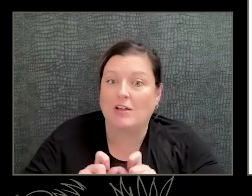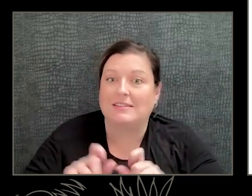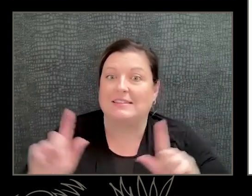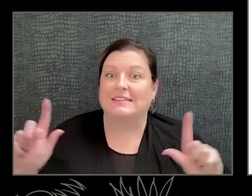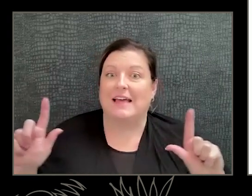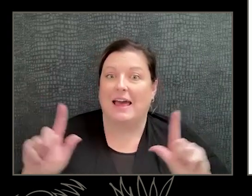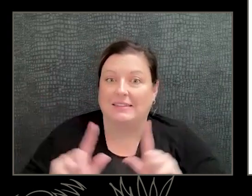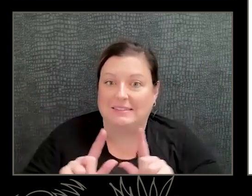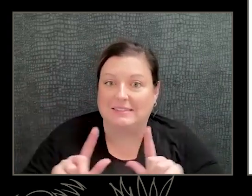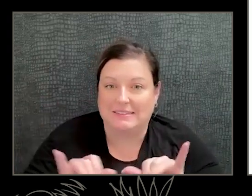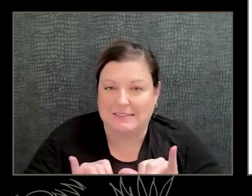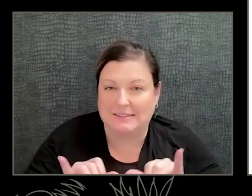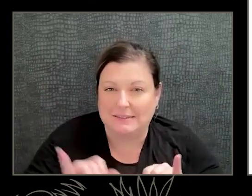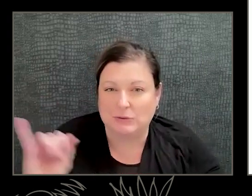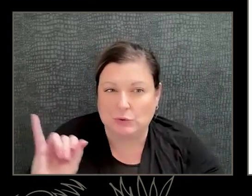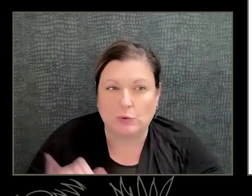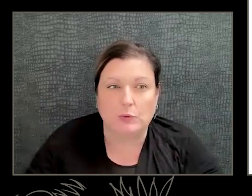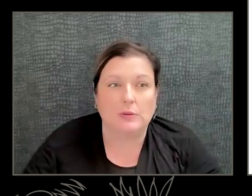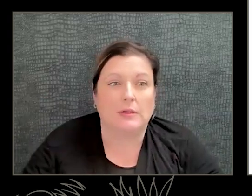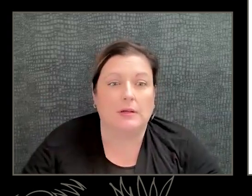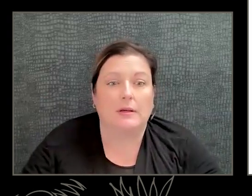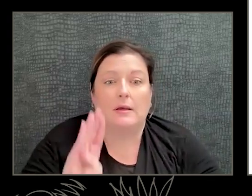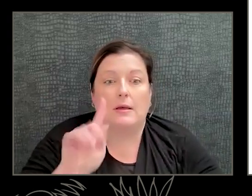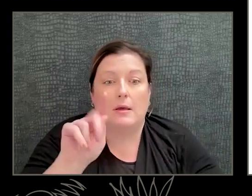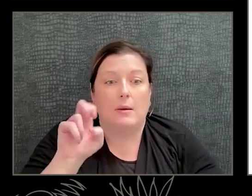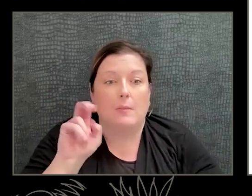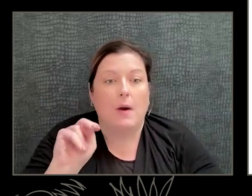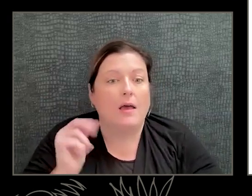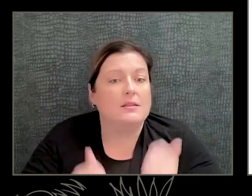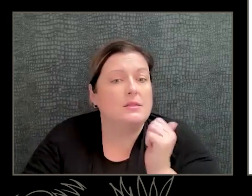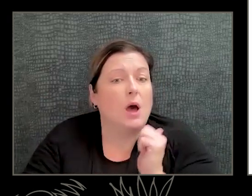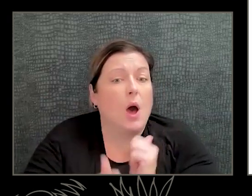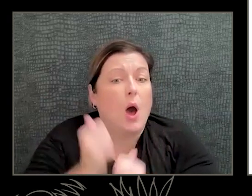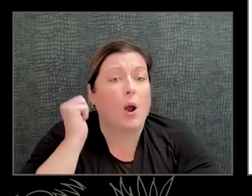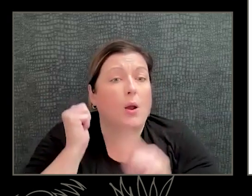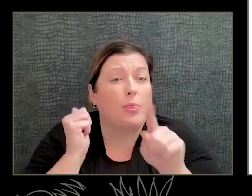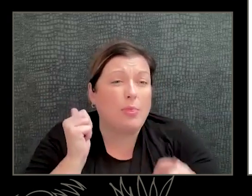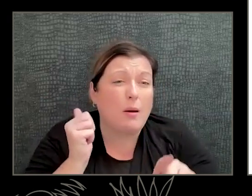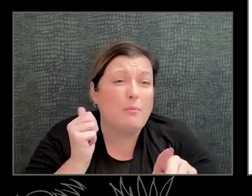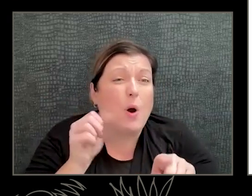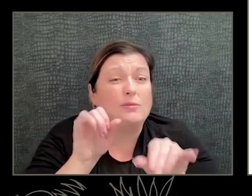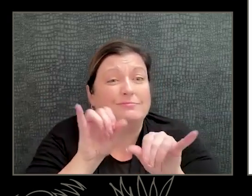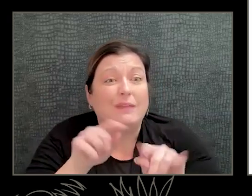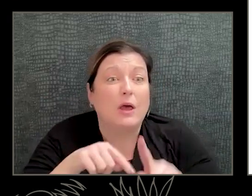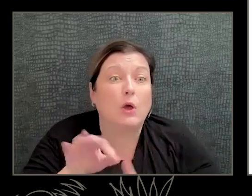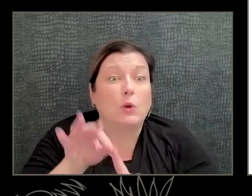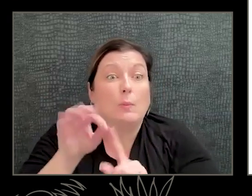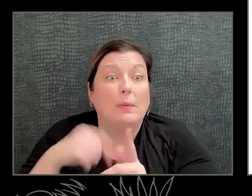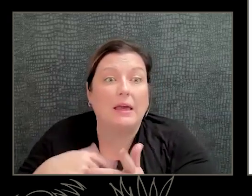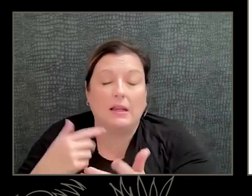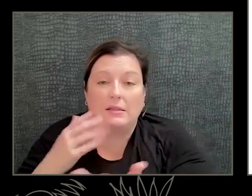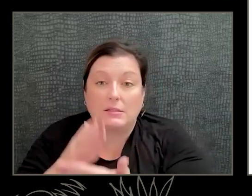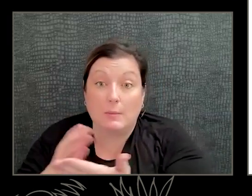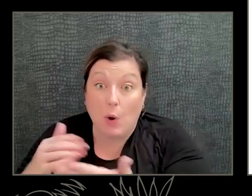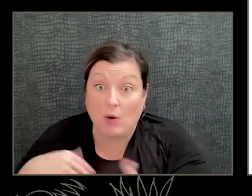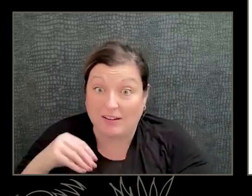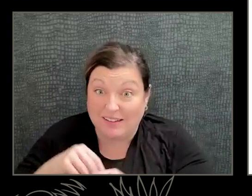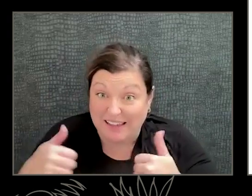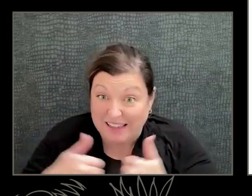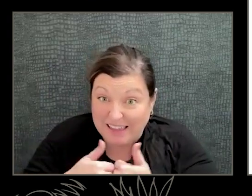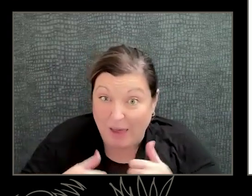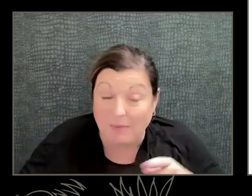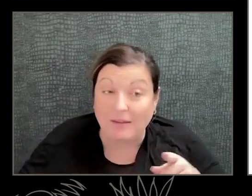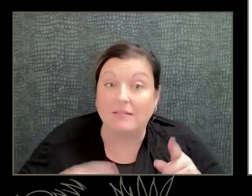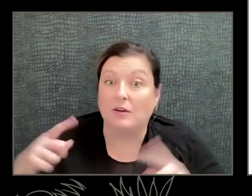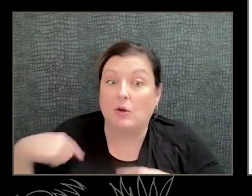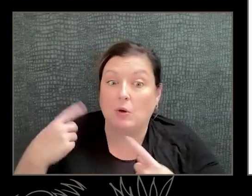buttons are probably the most ubiquitous component that you will probably see. And if you maybe are into gaming like I am and you have ever